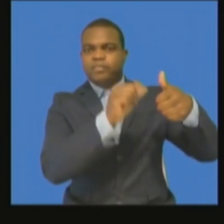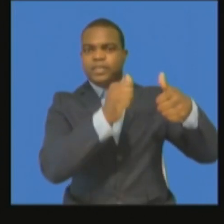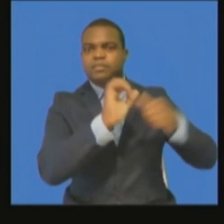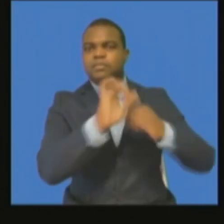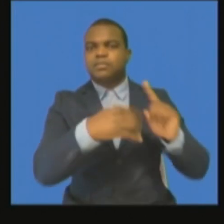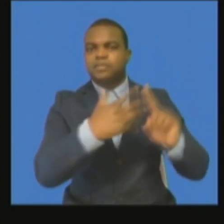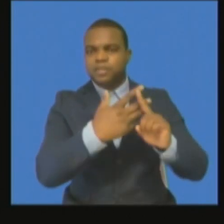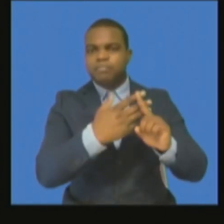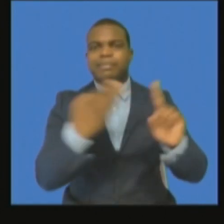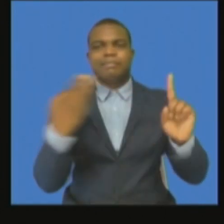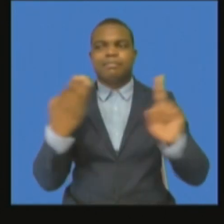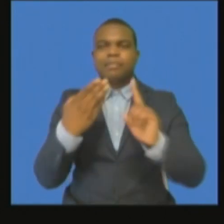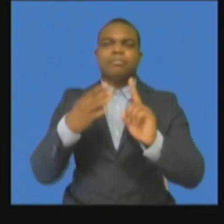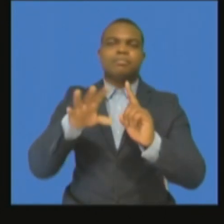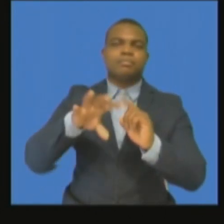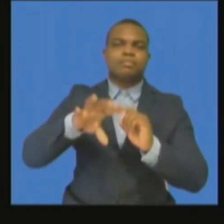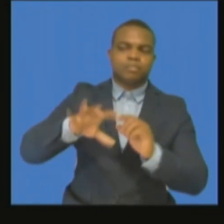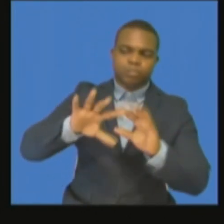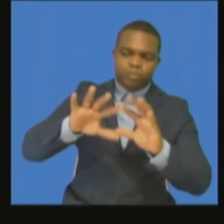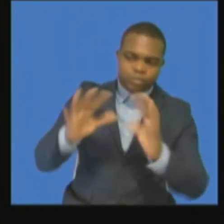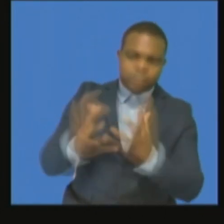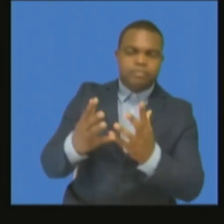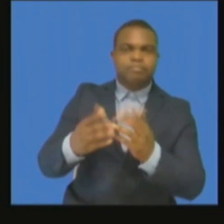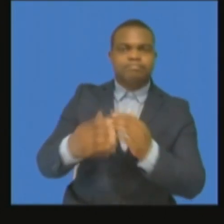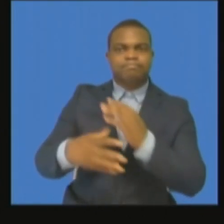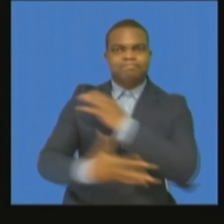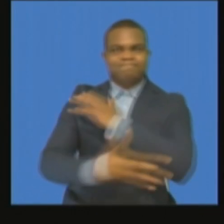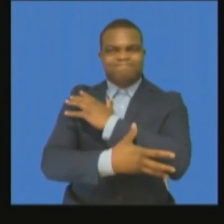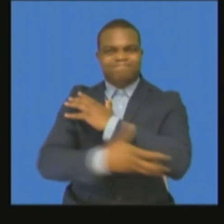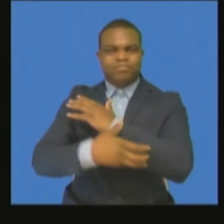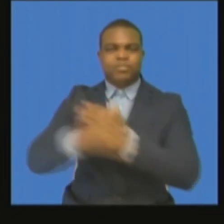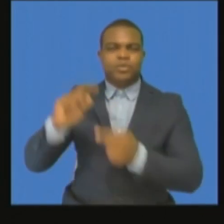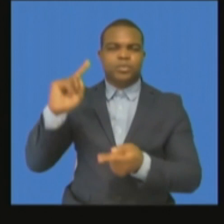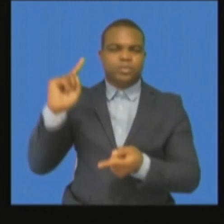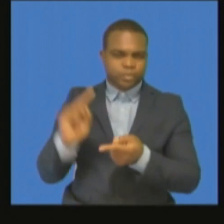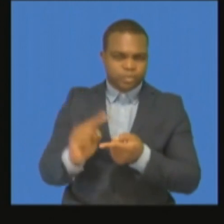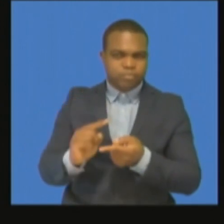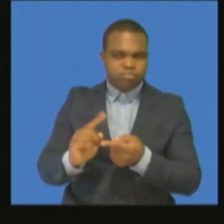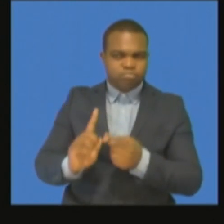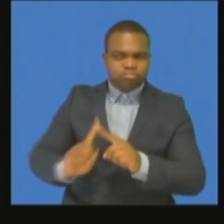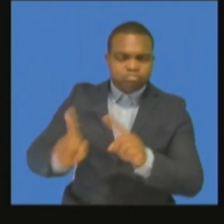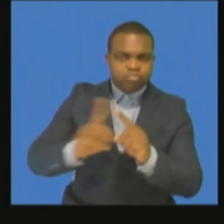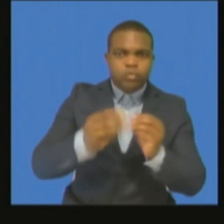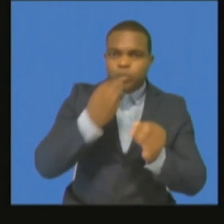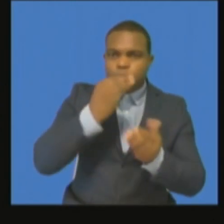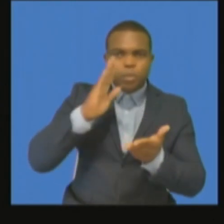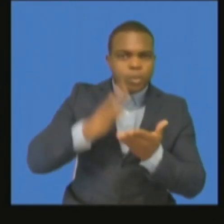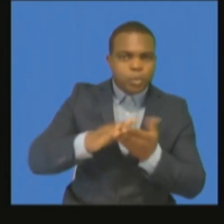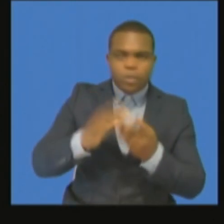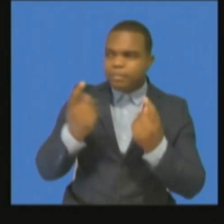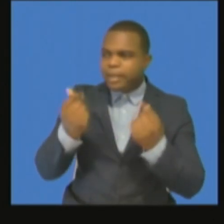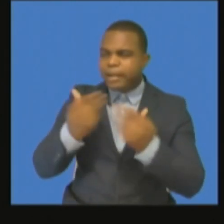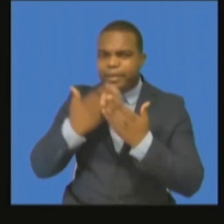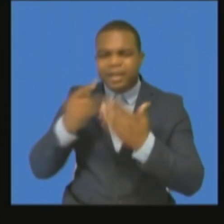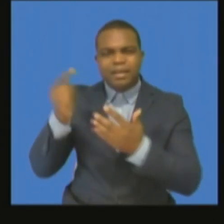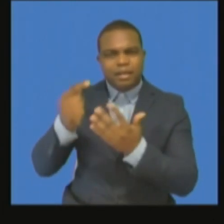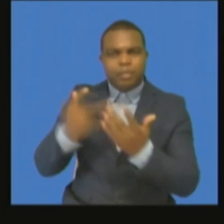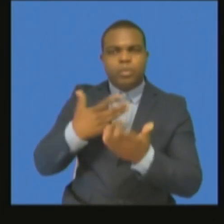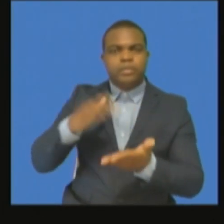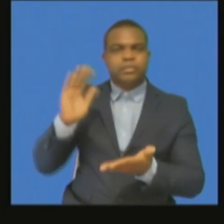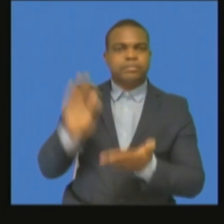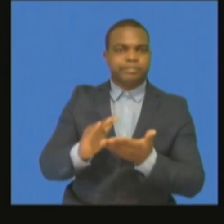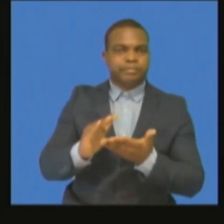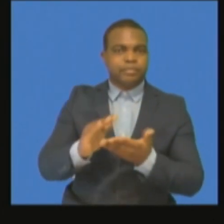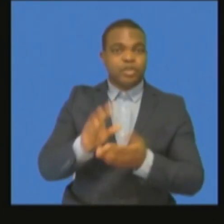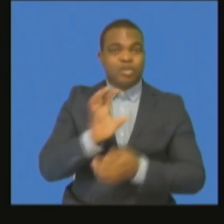poverty. And as we all know, to achieve the first of these SDG goals, hence, it requires